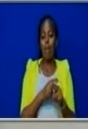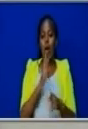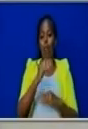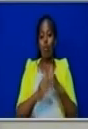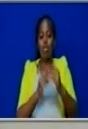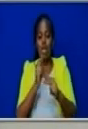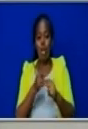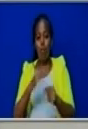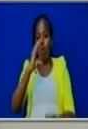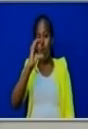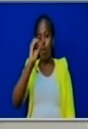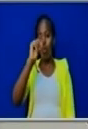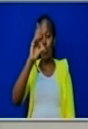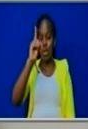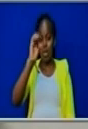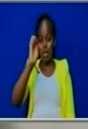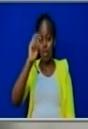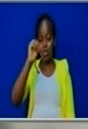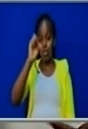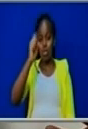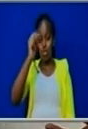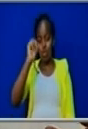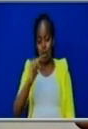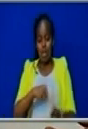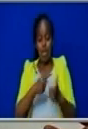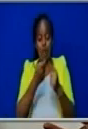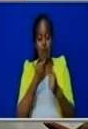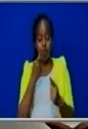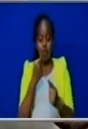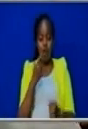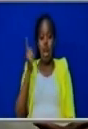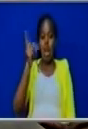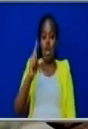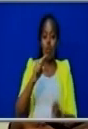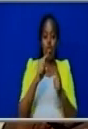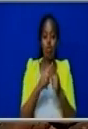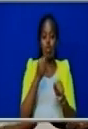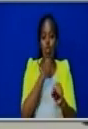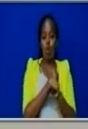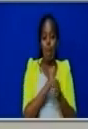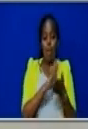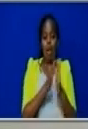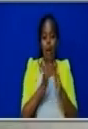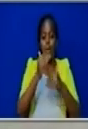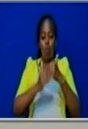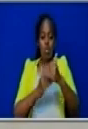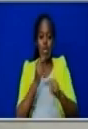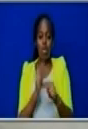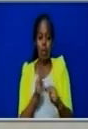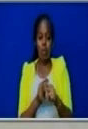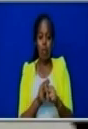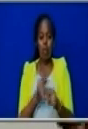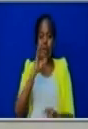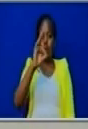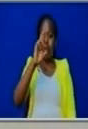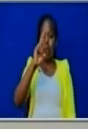condensation. Condensation. Yes. Uh-huh. Then from gas, liquid li- to solid, From liquid to we solid. call it